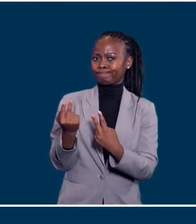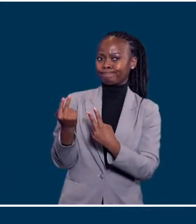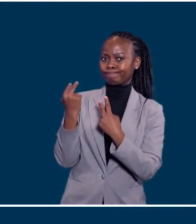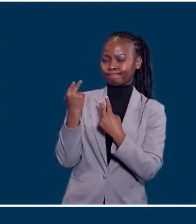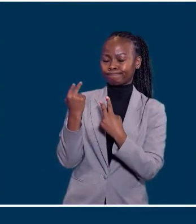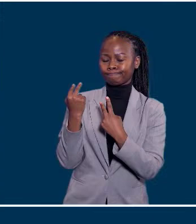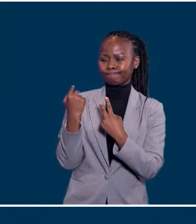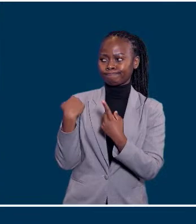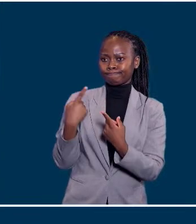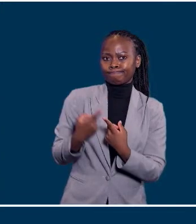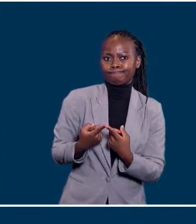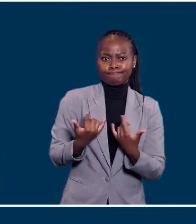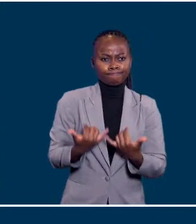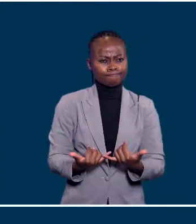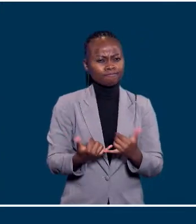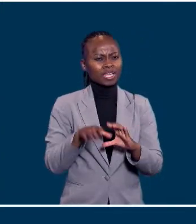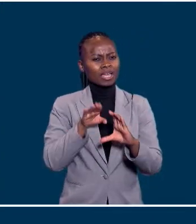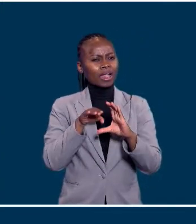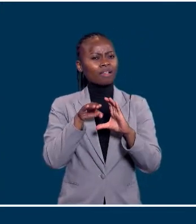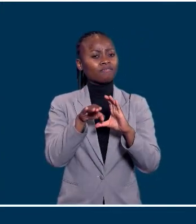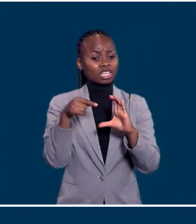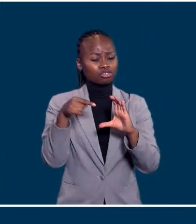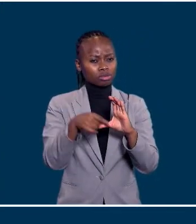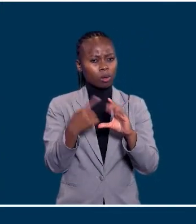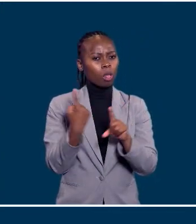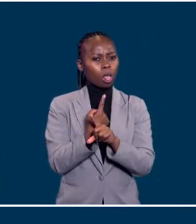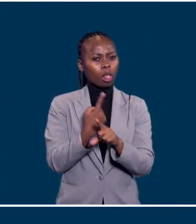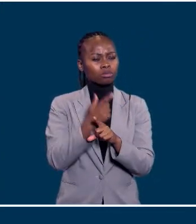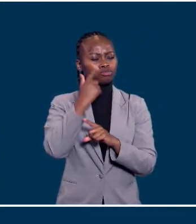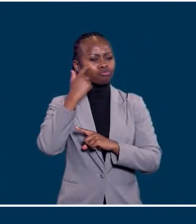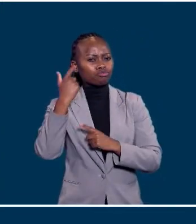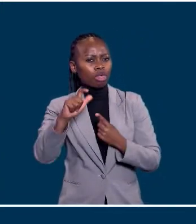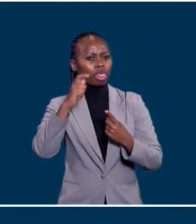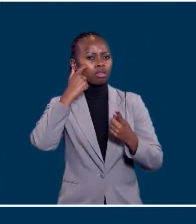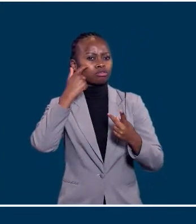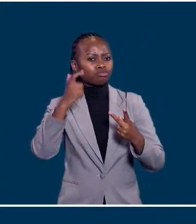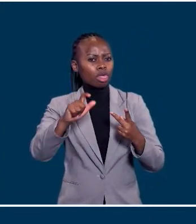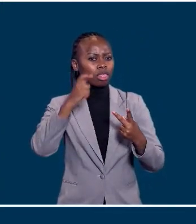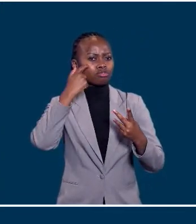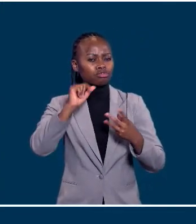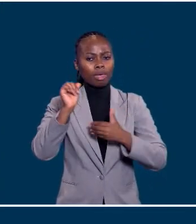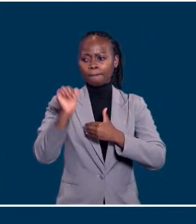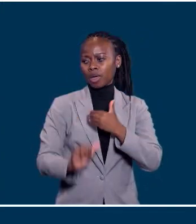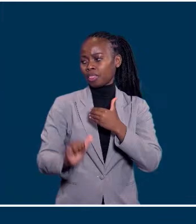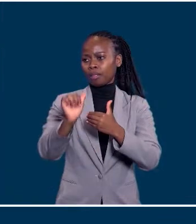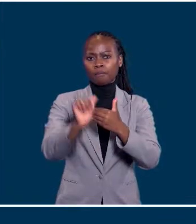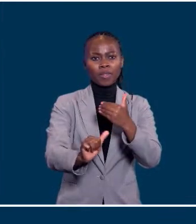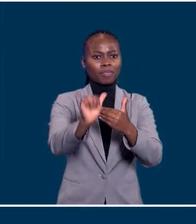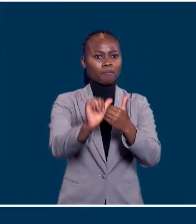current inflation rates are on a monthly basis, continue to come out very positively and low.